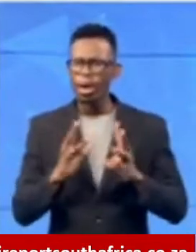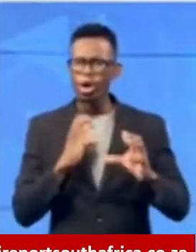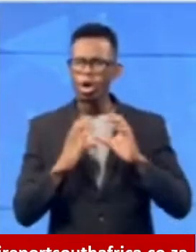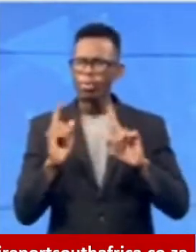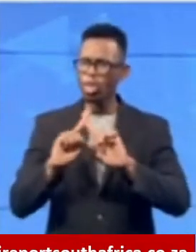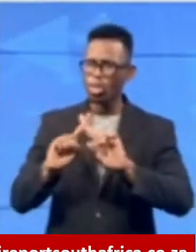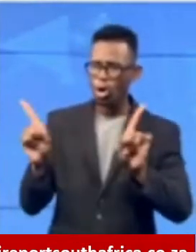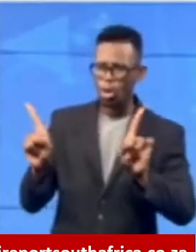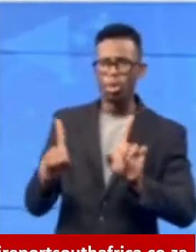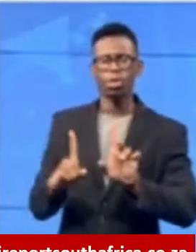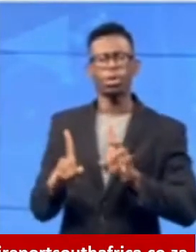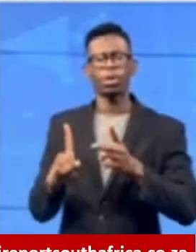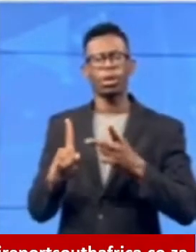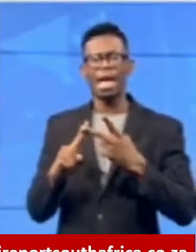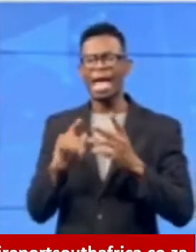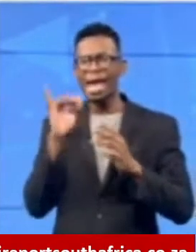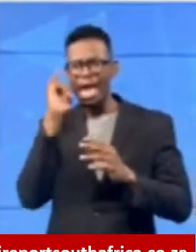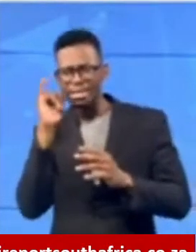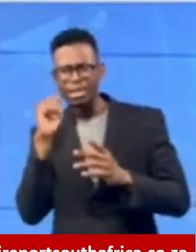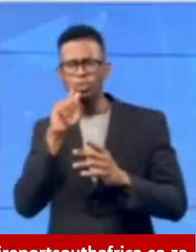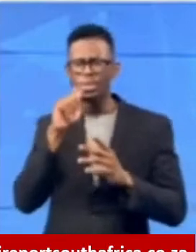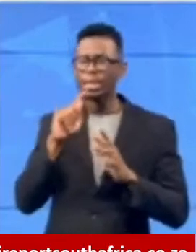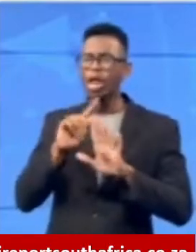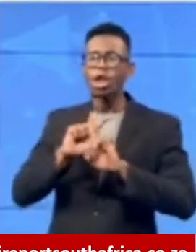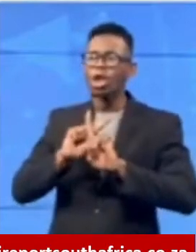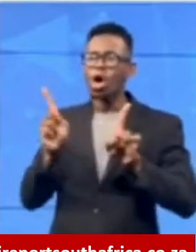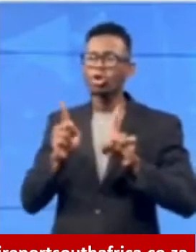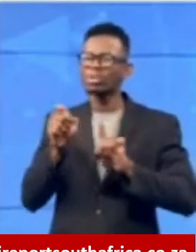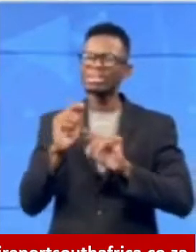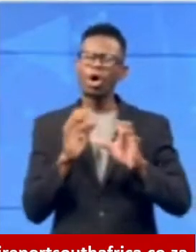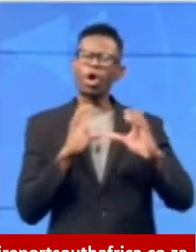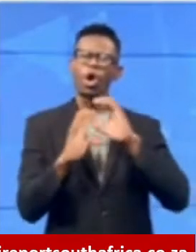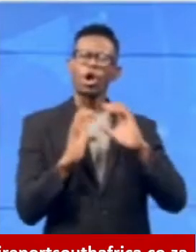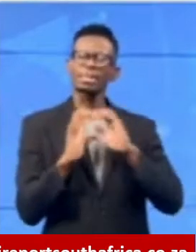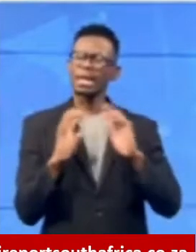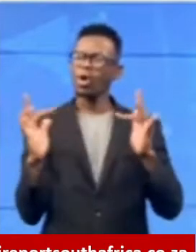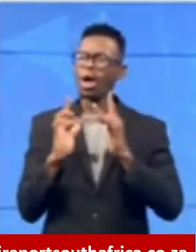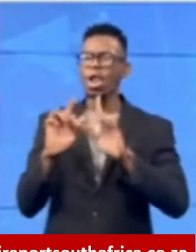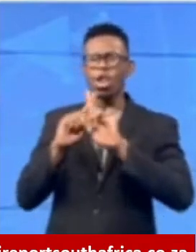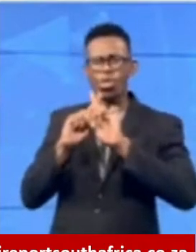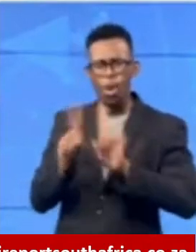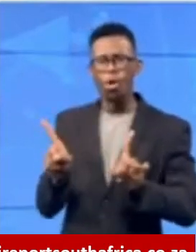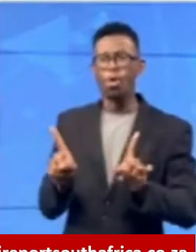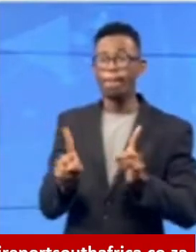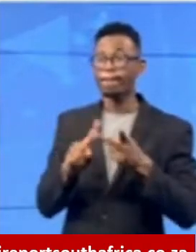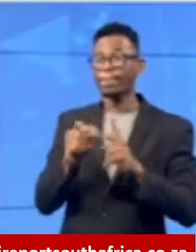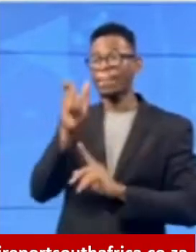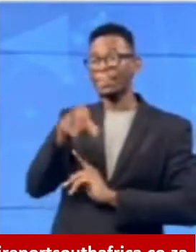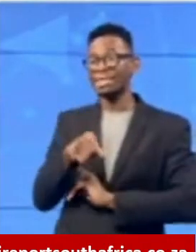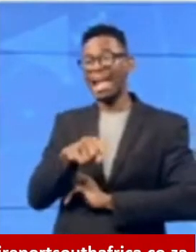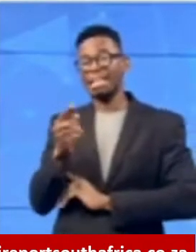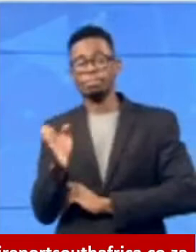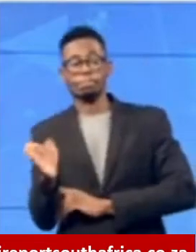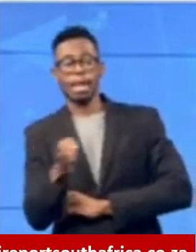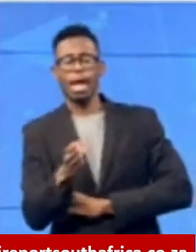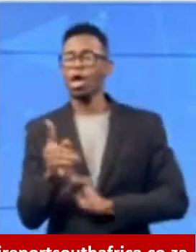Instagram, Twitter, Facebook, whatever you can think of. You are not supposed to communicate with this complainant.